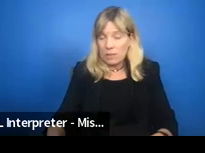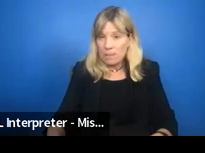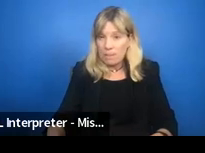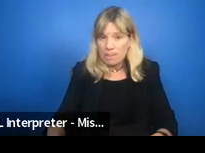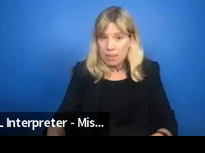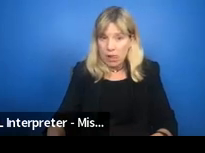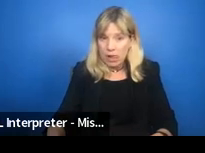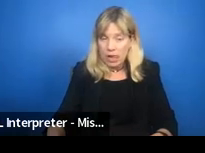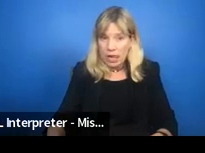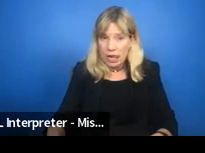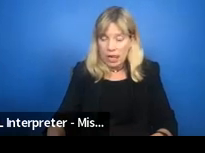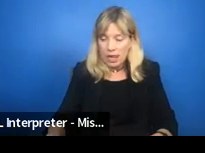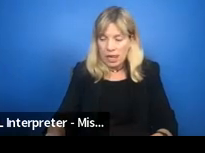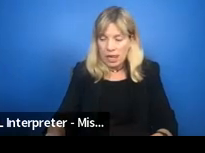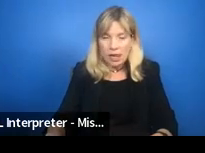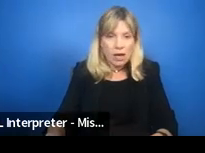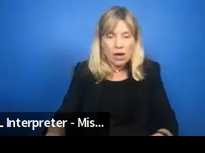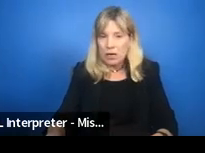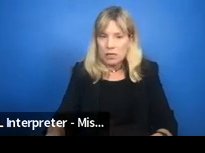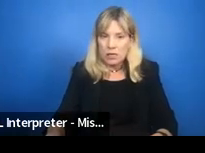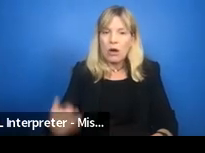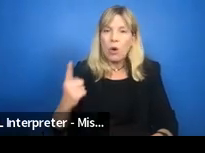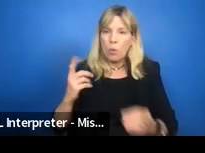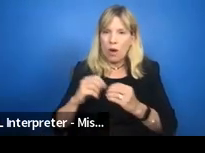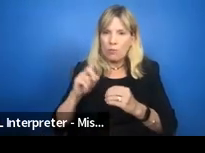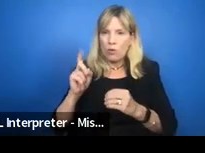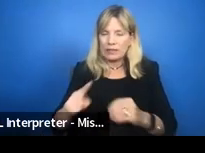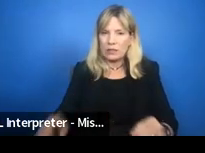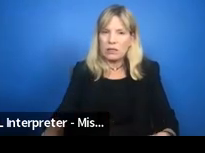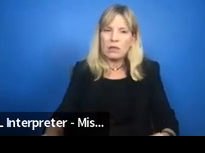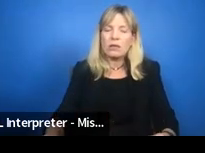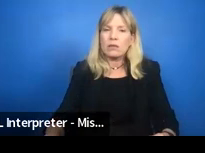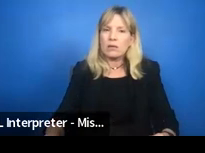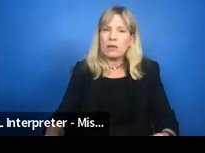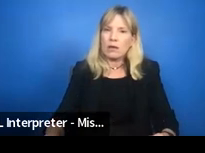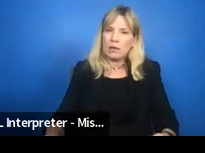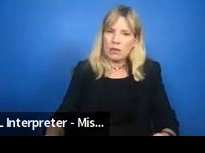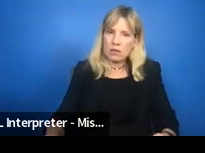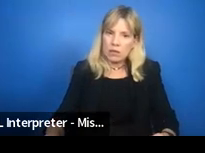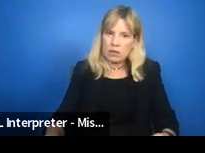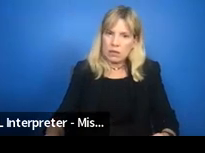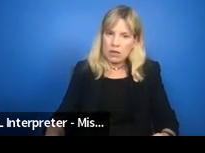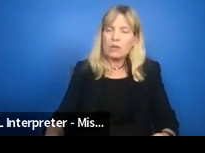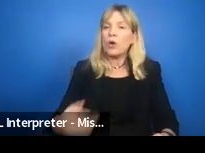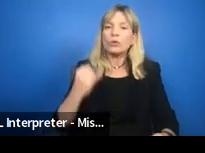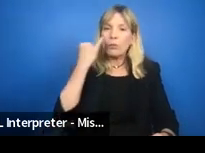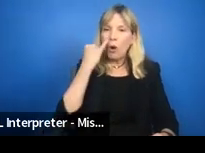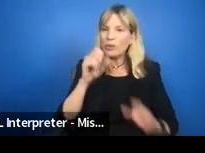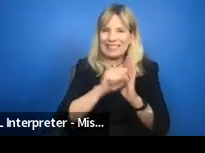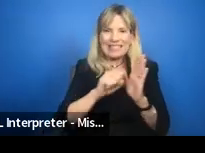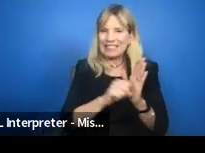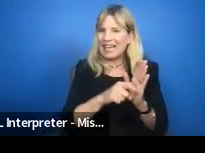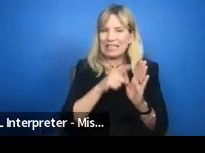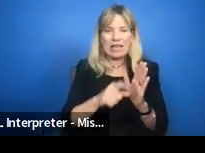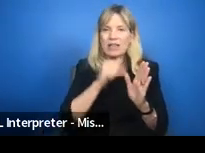I see a You know question what? here. Oh, go I ahead. have one other question for you. What can people who are in states that have not